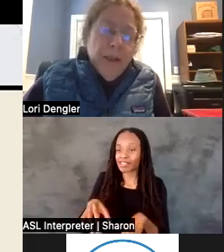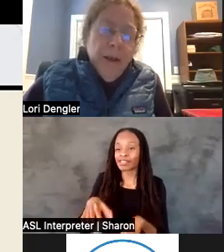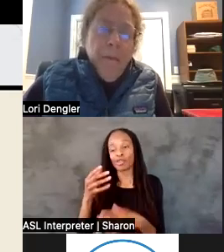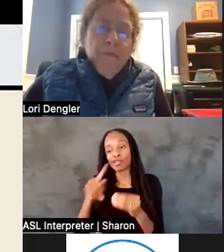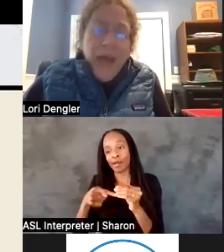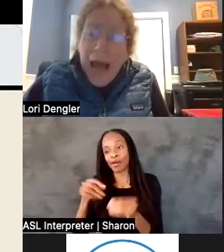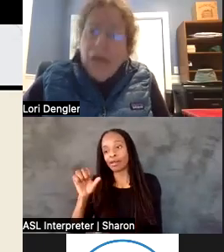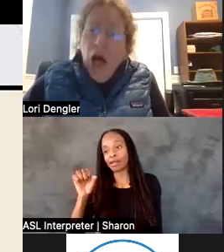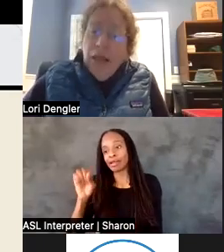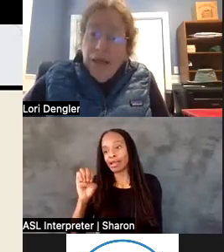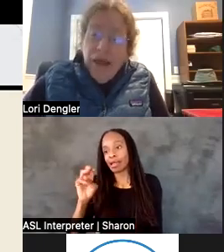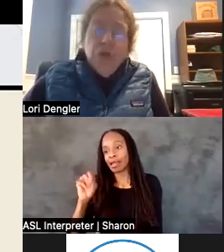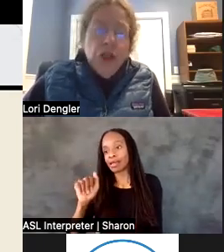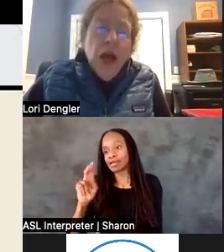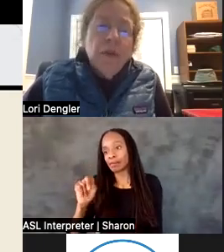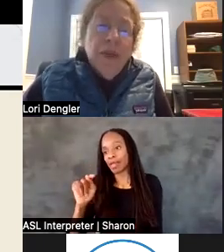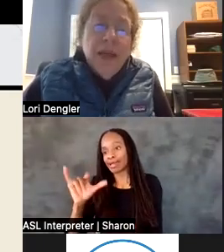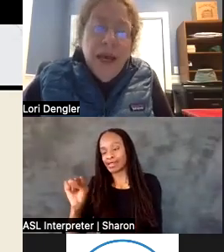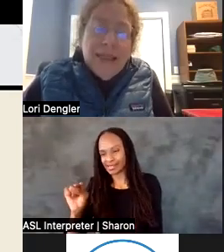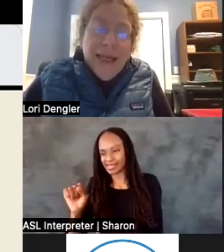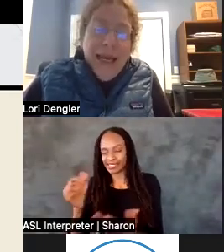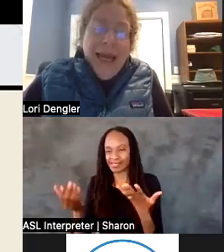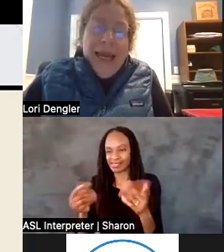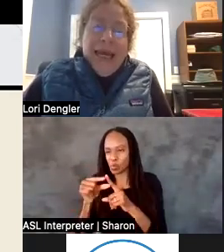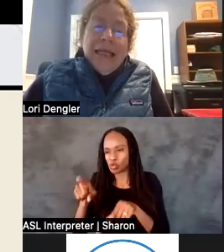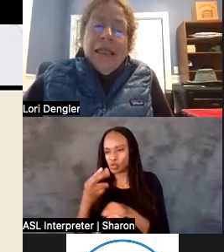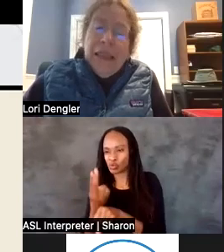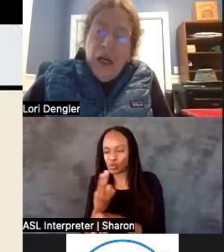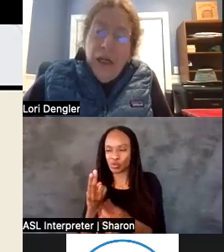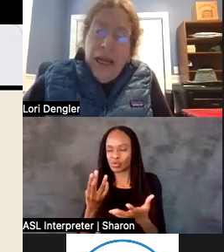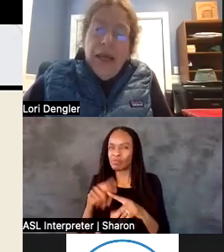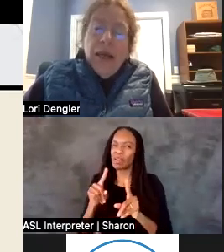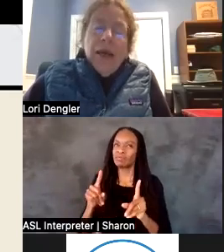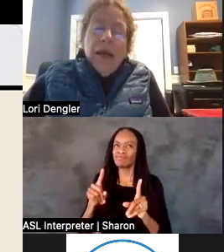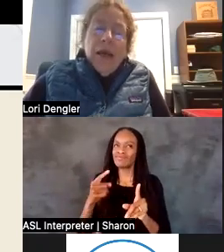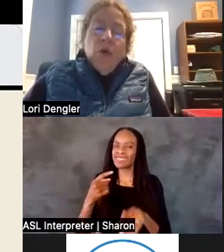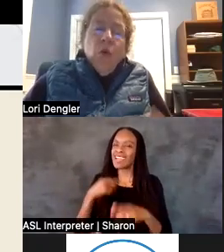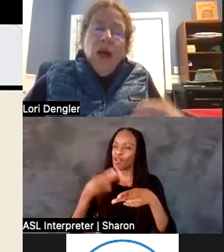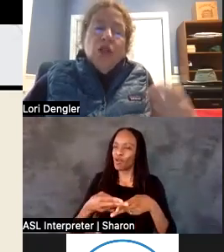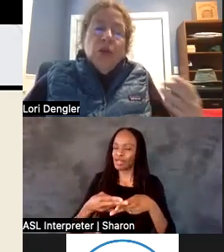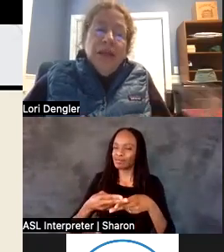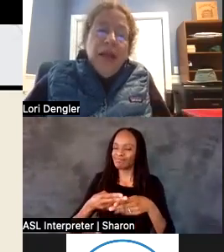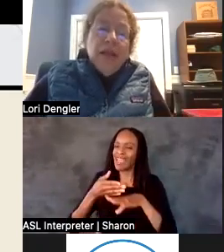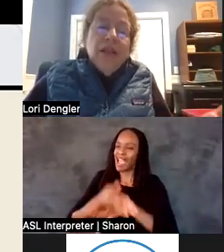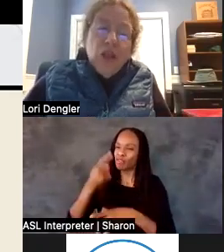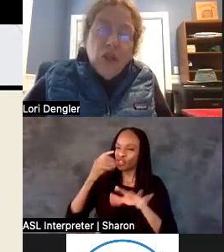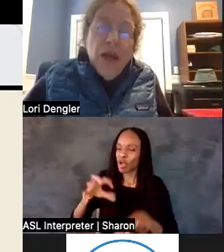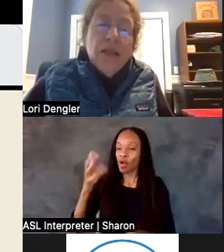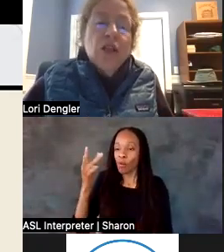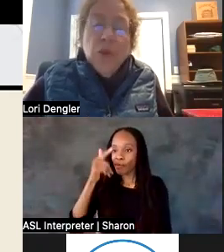perceptions. I call it an aftershock because it clearly was related